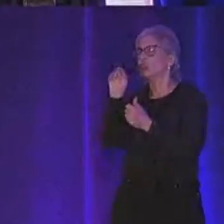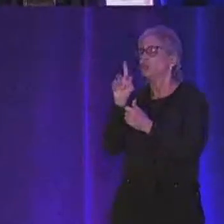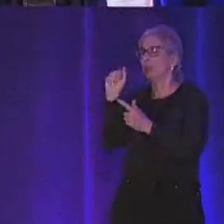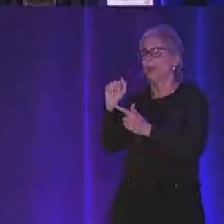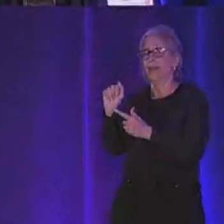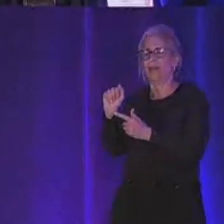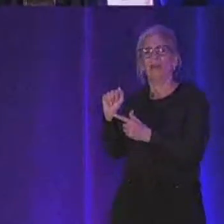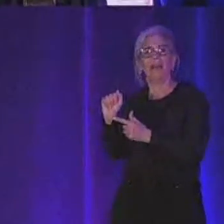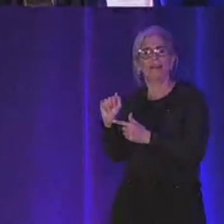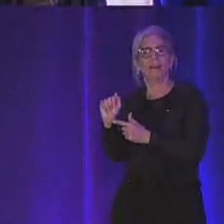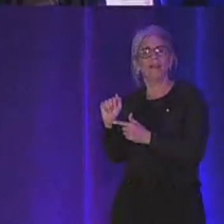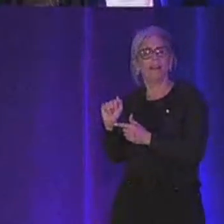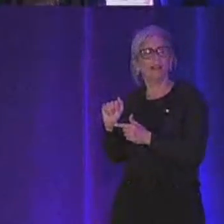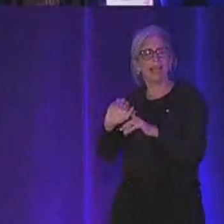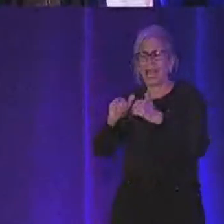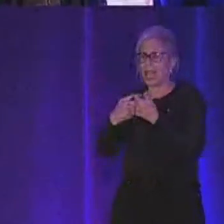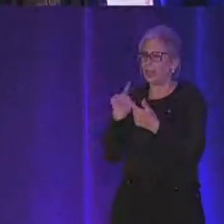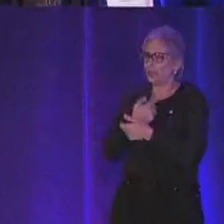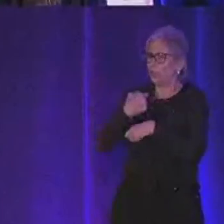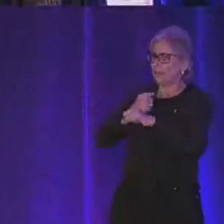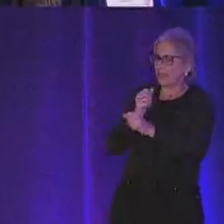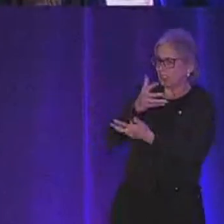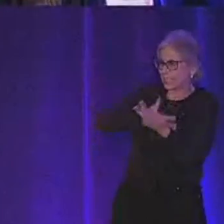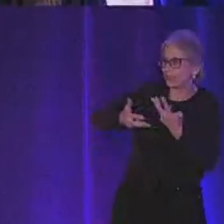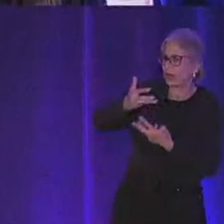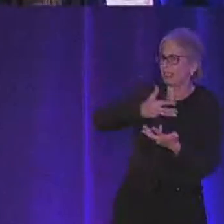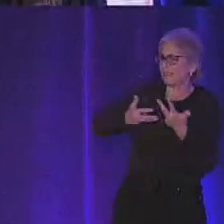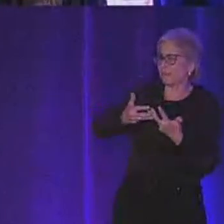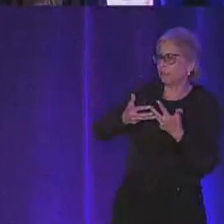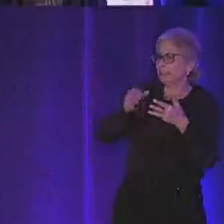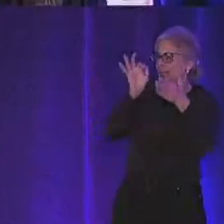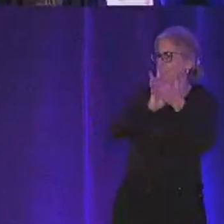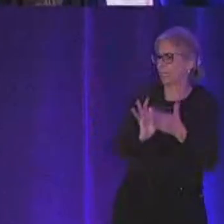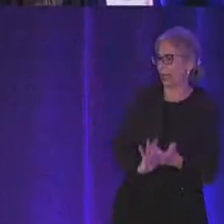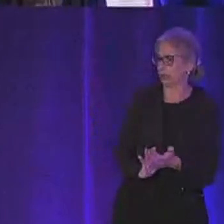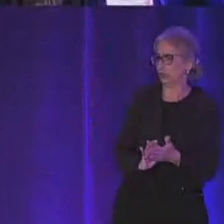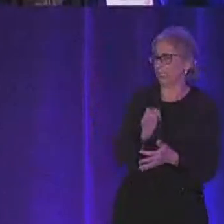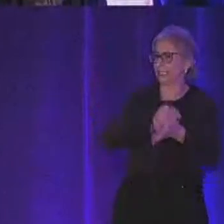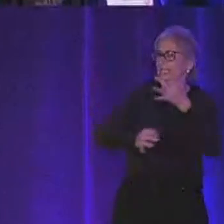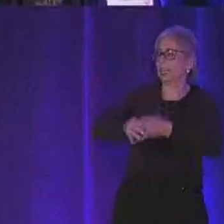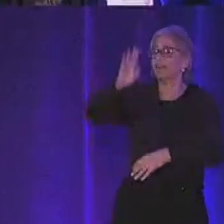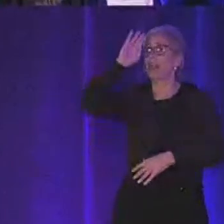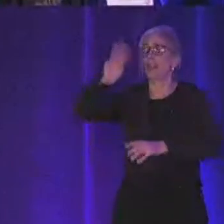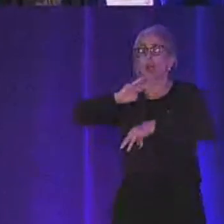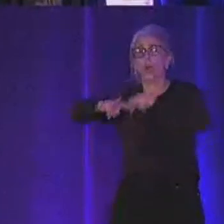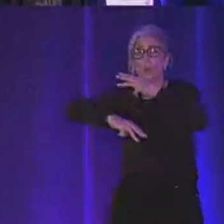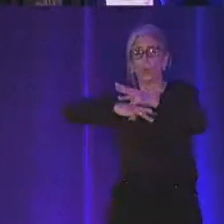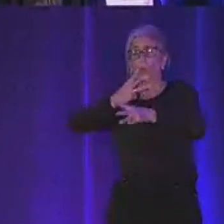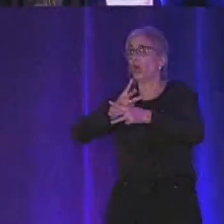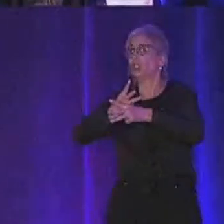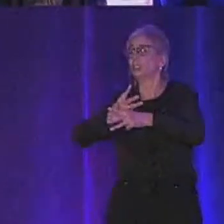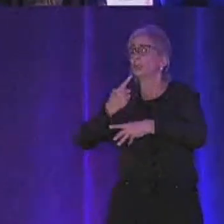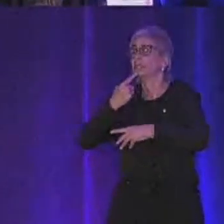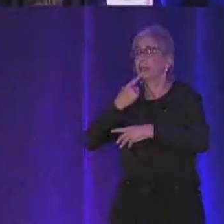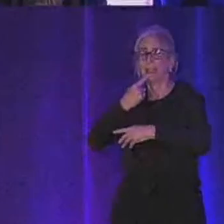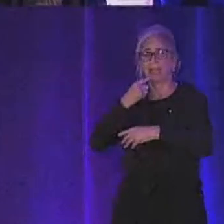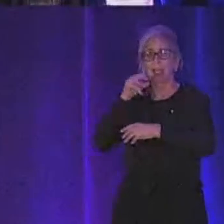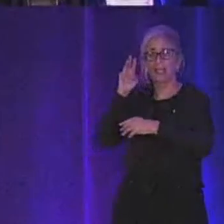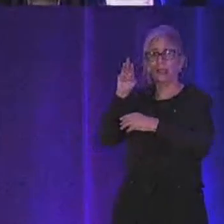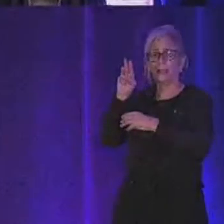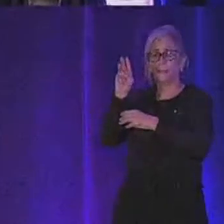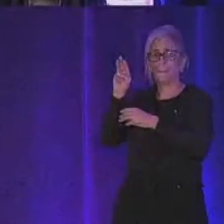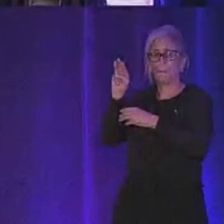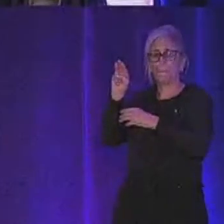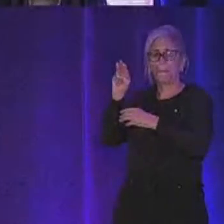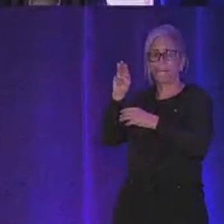So how do we make this interactive? Let's do a little bit of a counter, right? So instead of hello world, we'll say my counter And